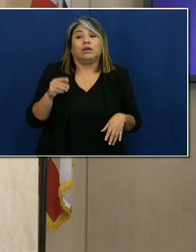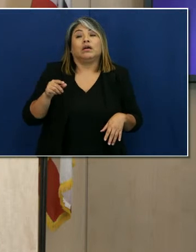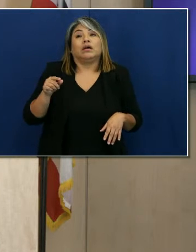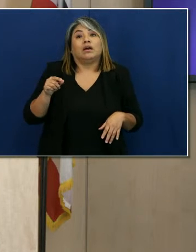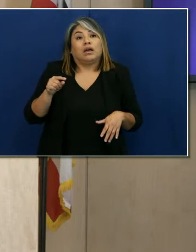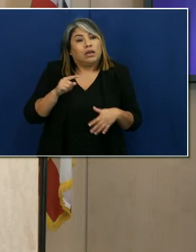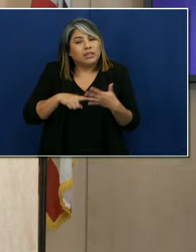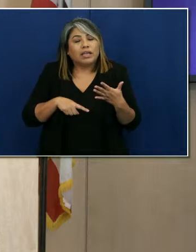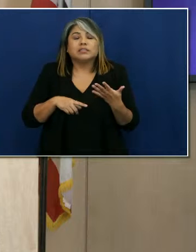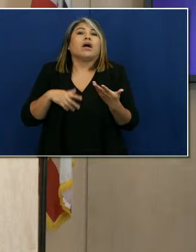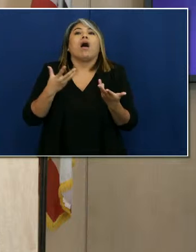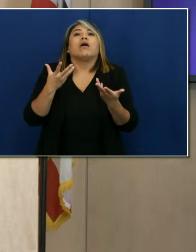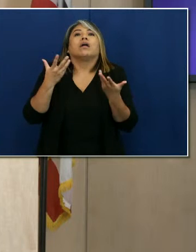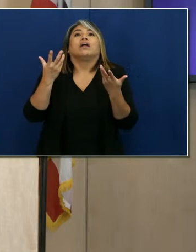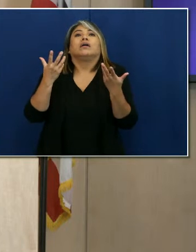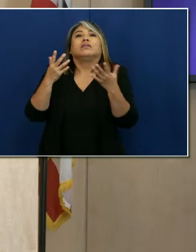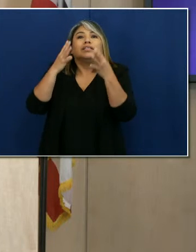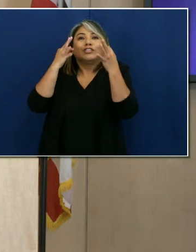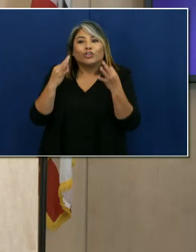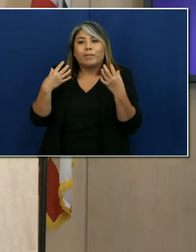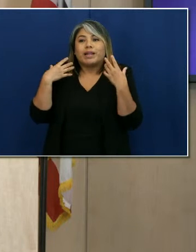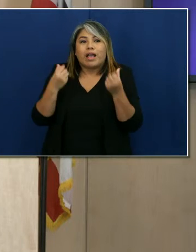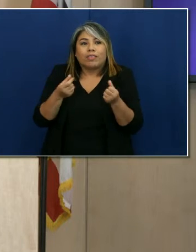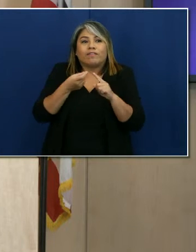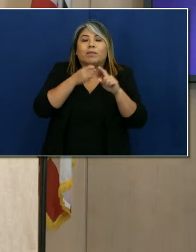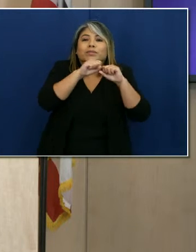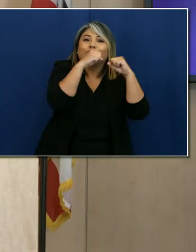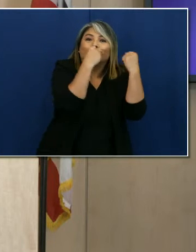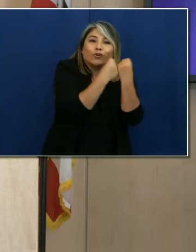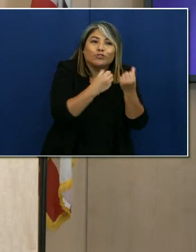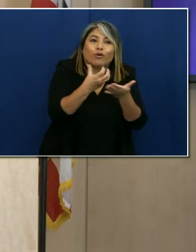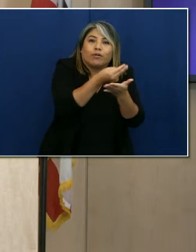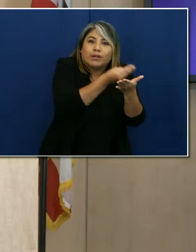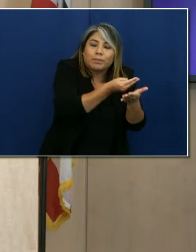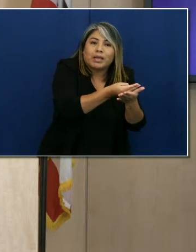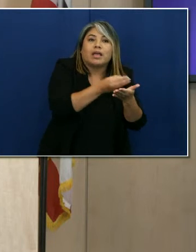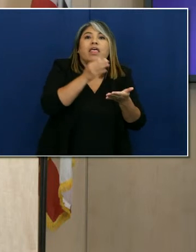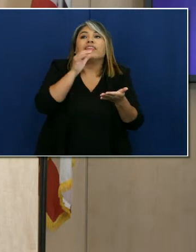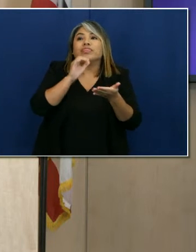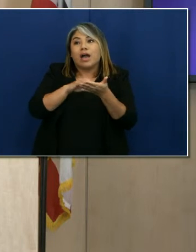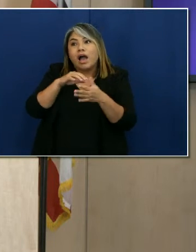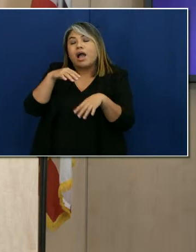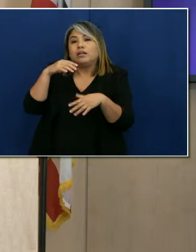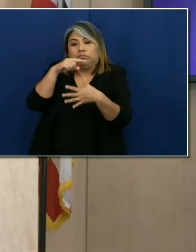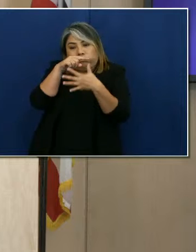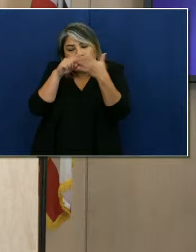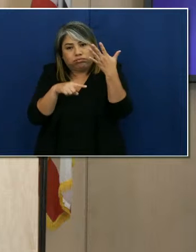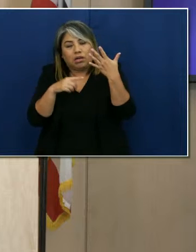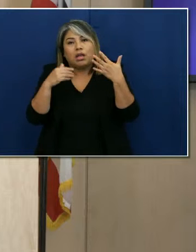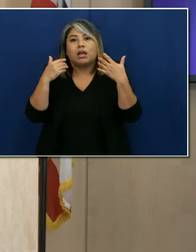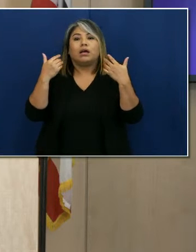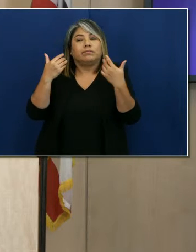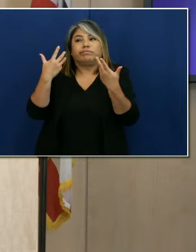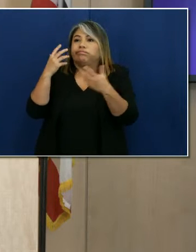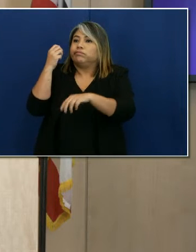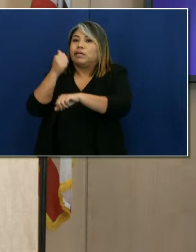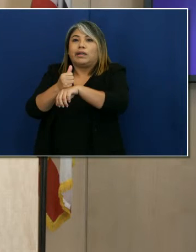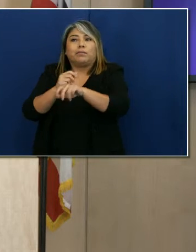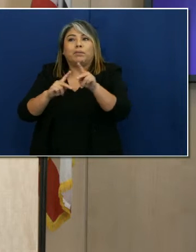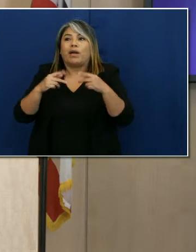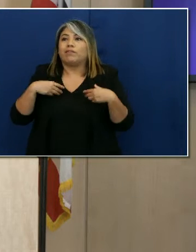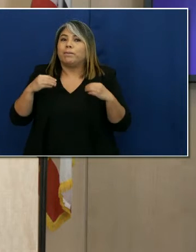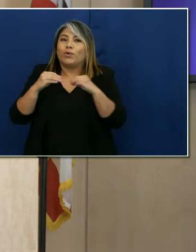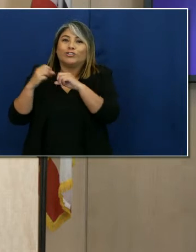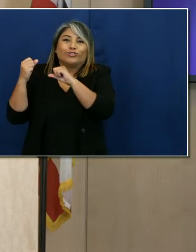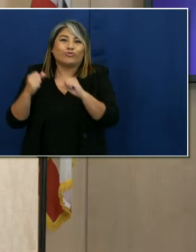these are social determinants of health, and these factors set people up to have greater exposure to